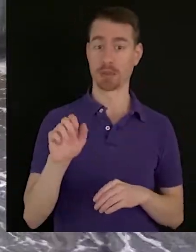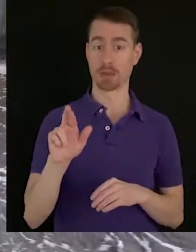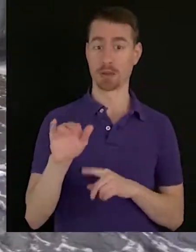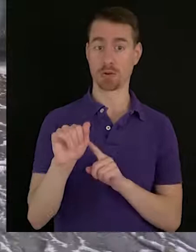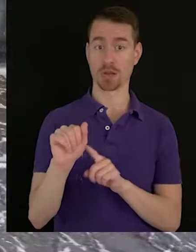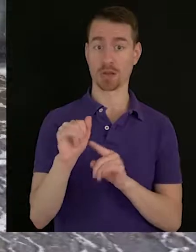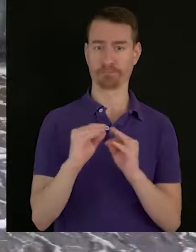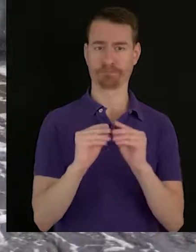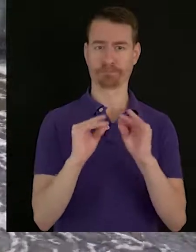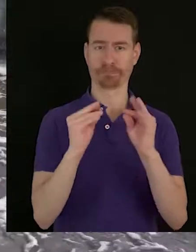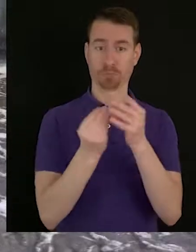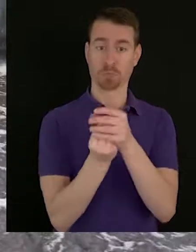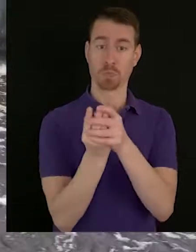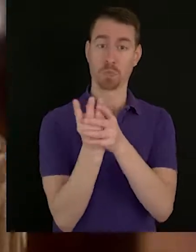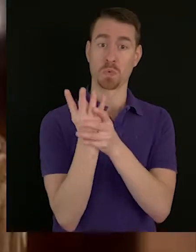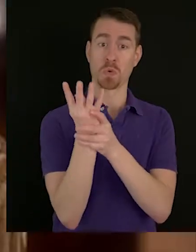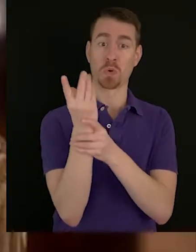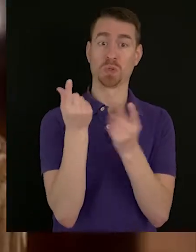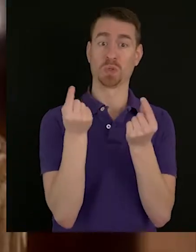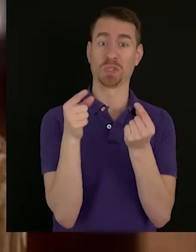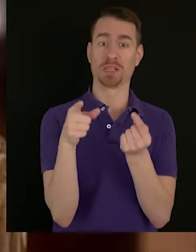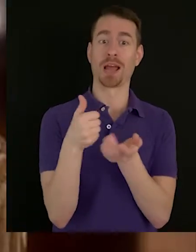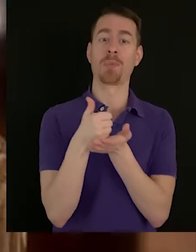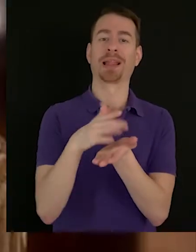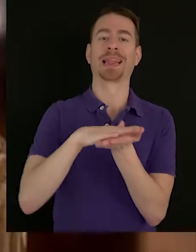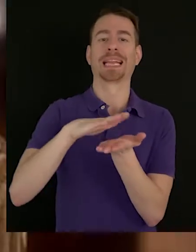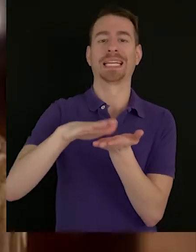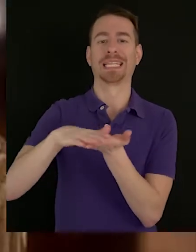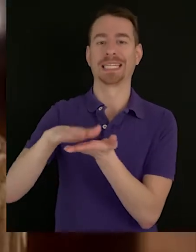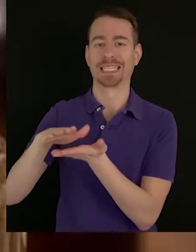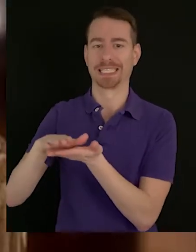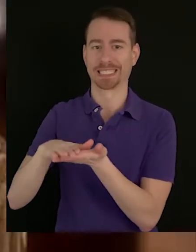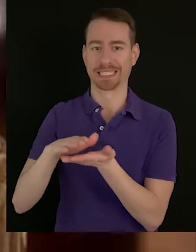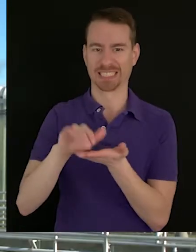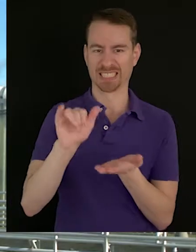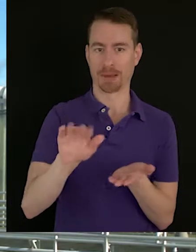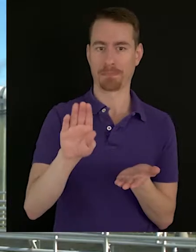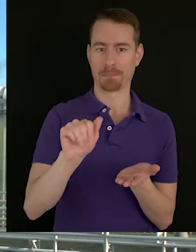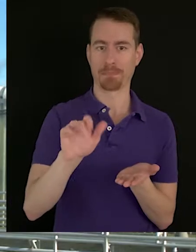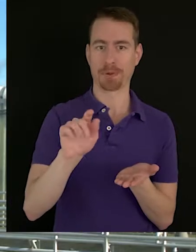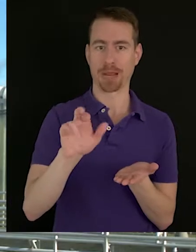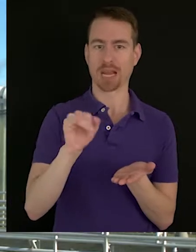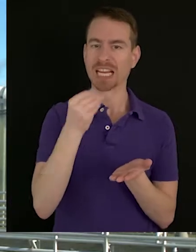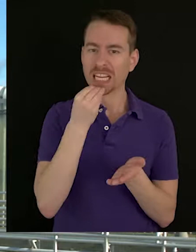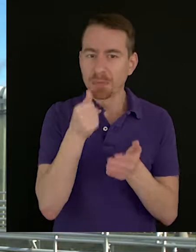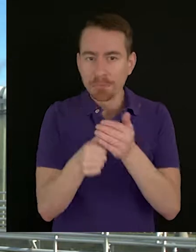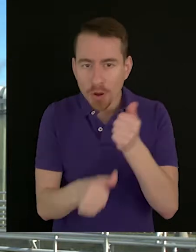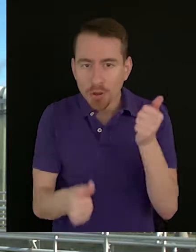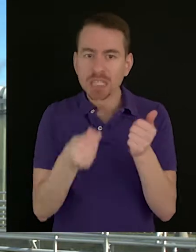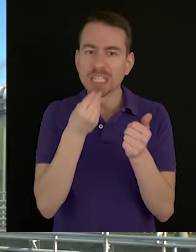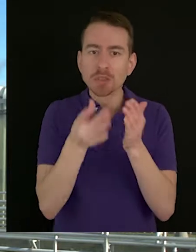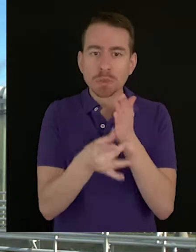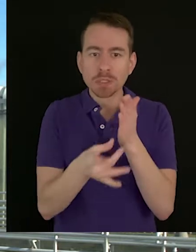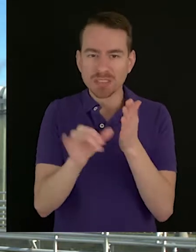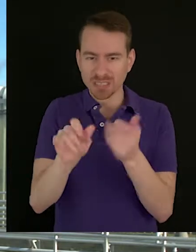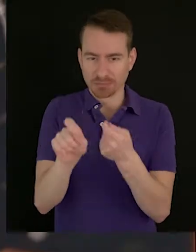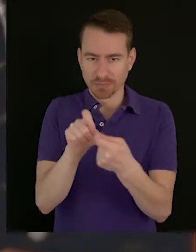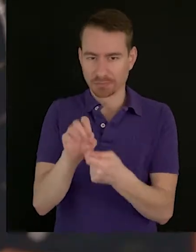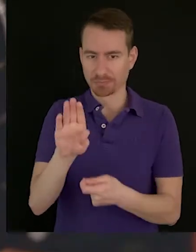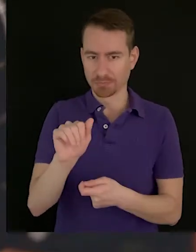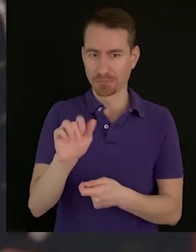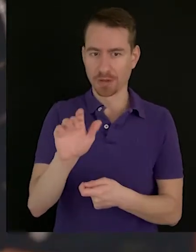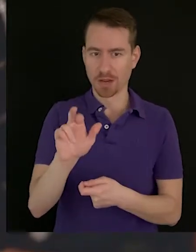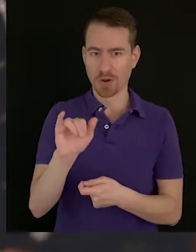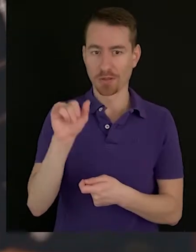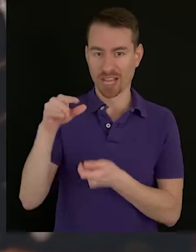and brown, with a brown foam on the top. It reminds me of a root beer float. The air doesn't smell bad here, at least not to me. The